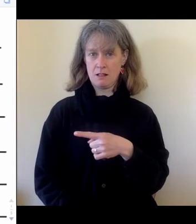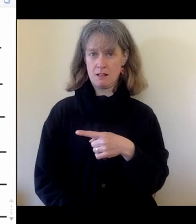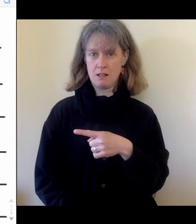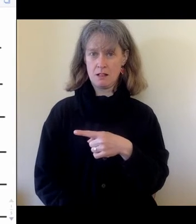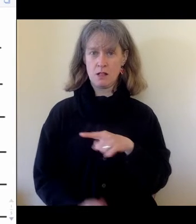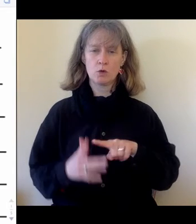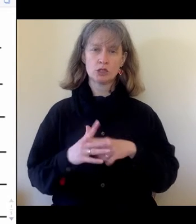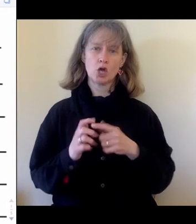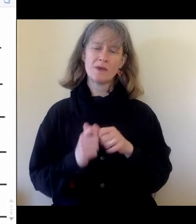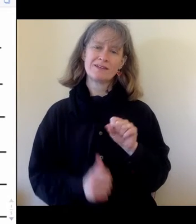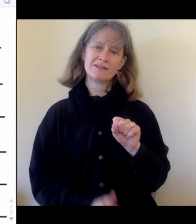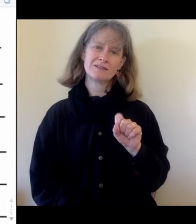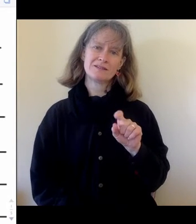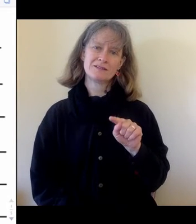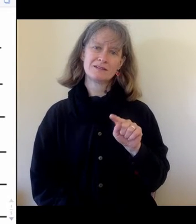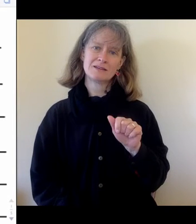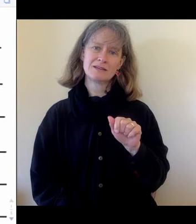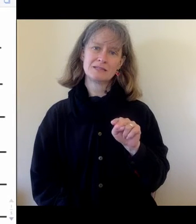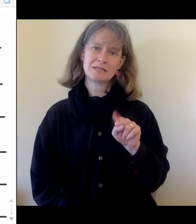with standard form.